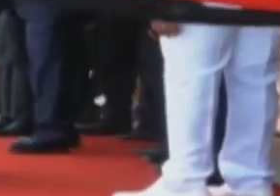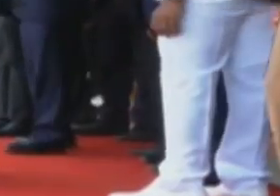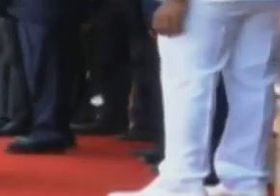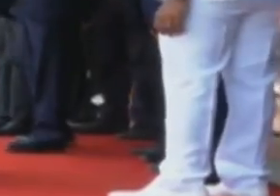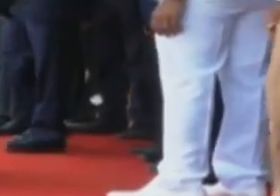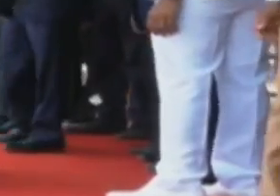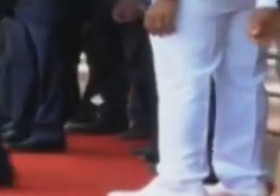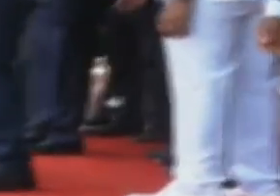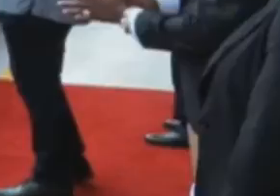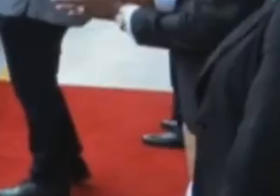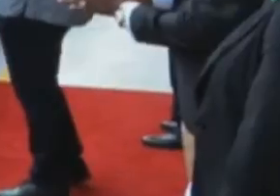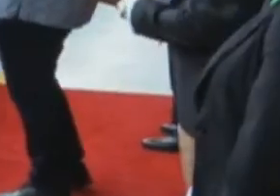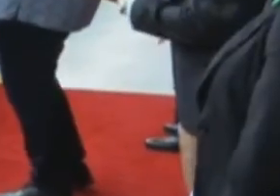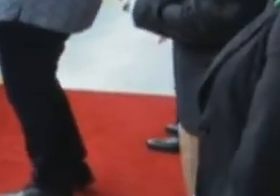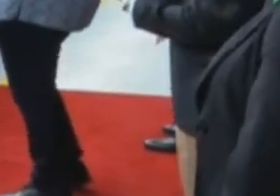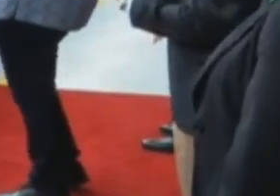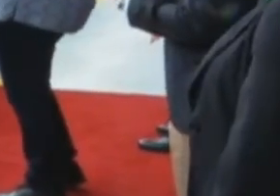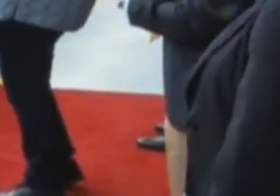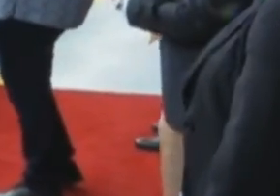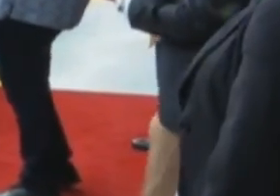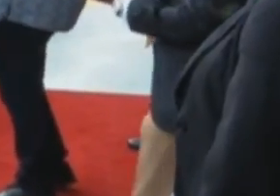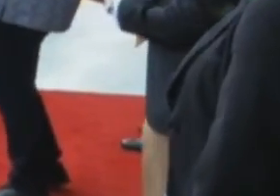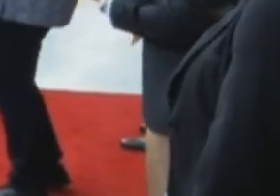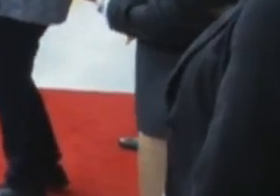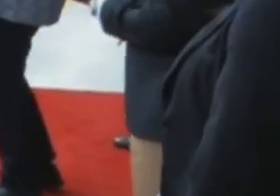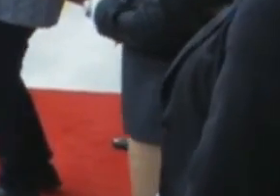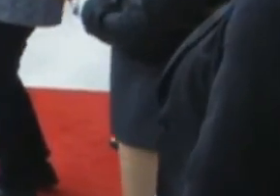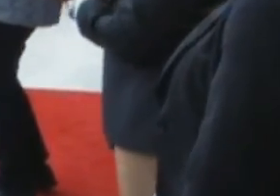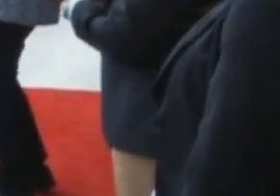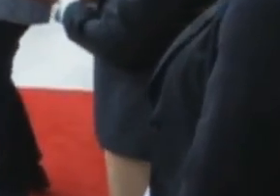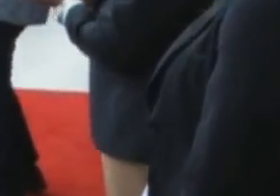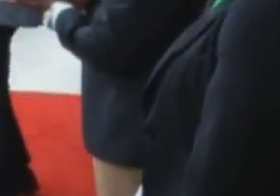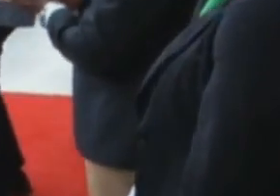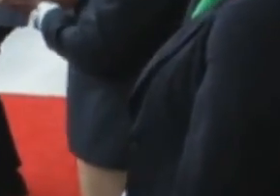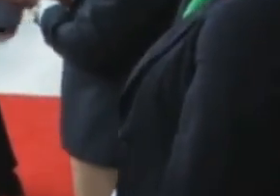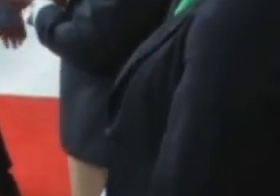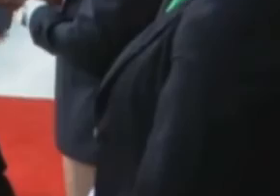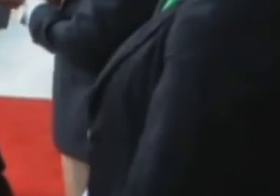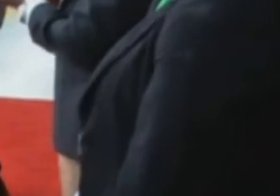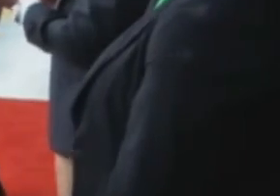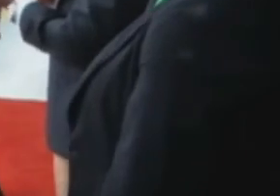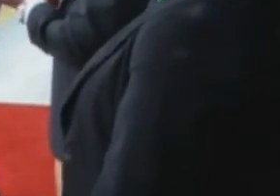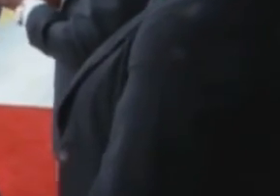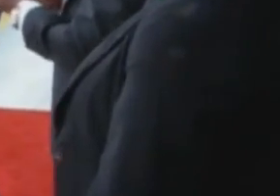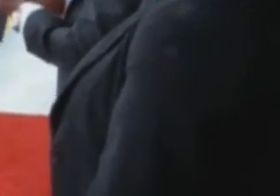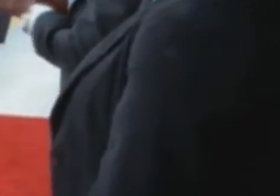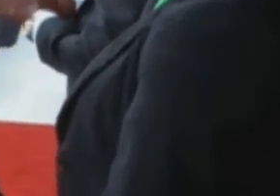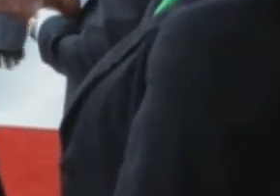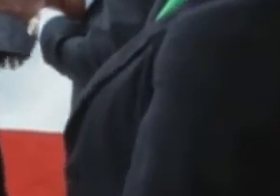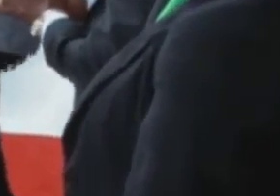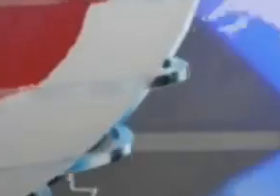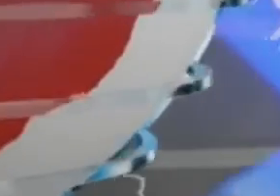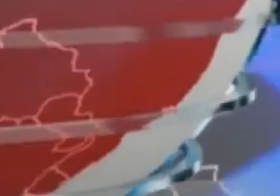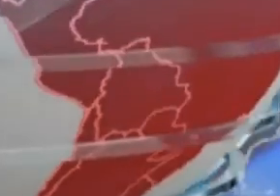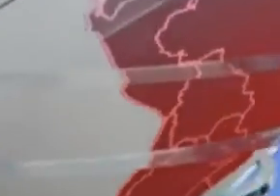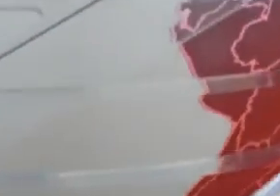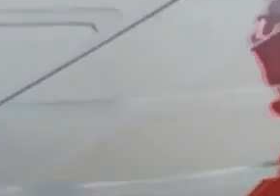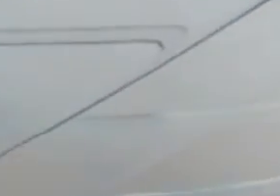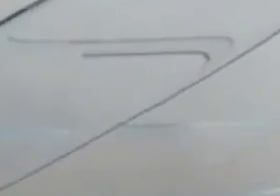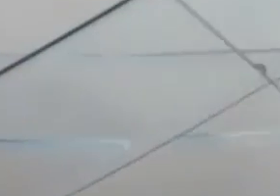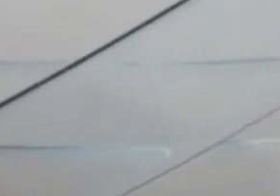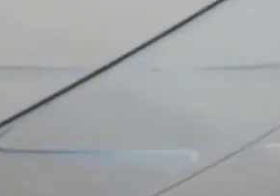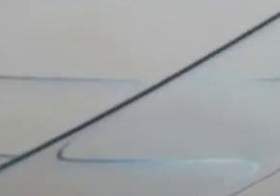commutes just got a lot easier for Nairobians. The Nairobi commuter rail service is back on track.